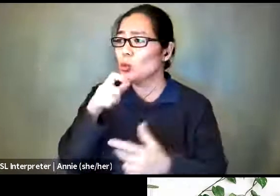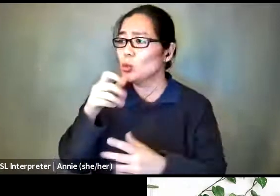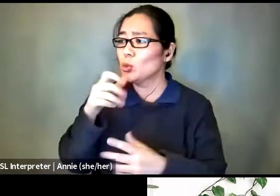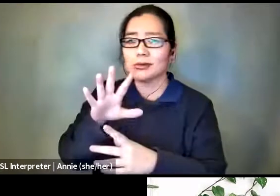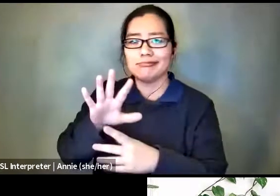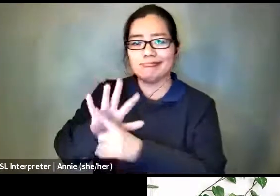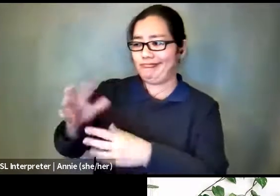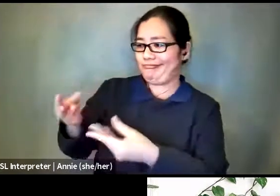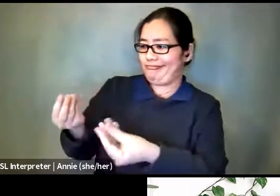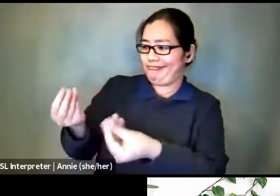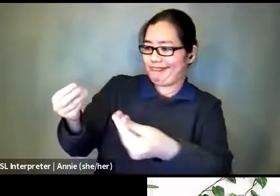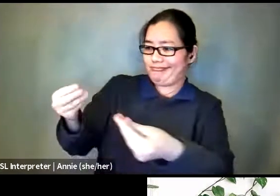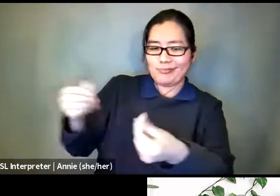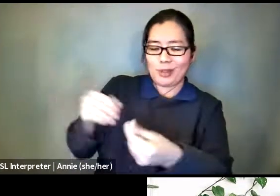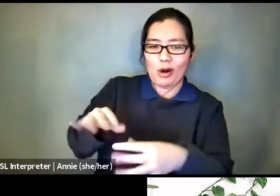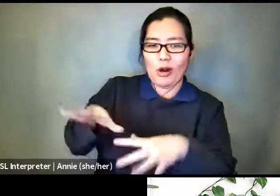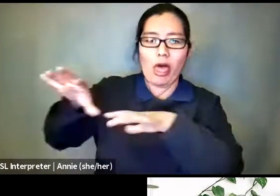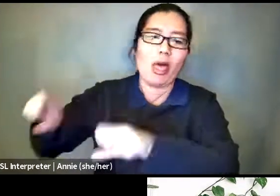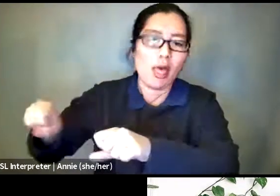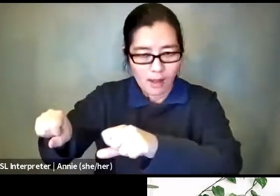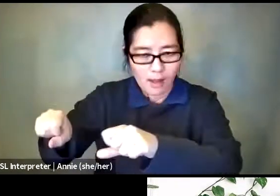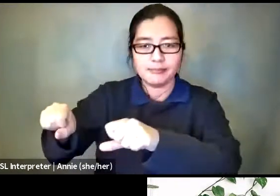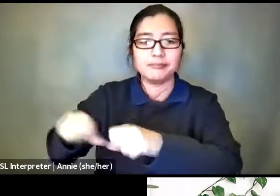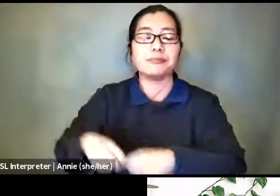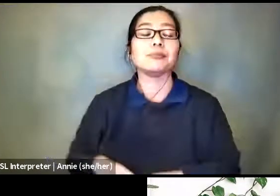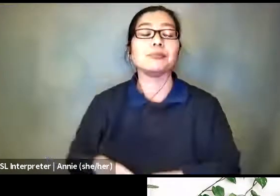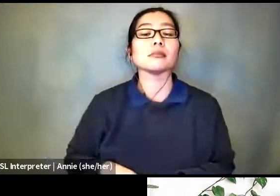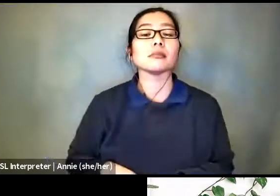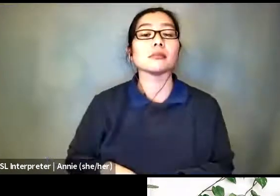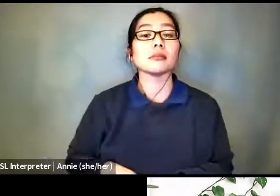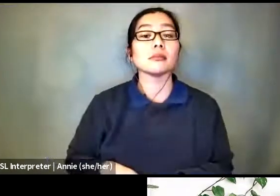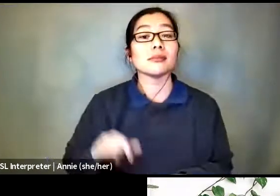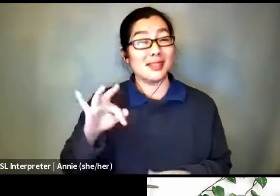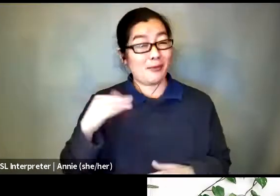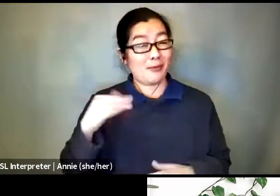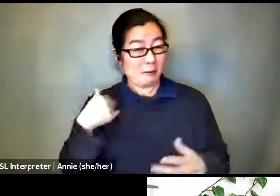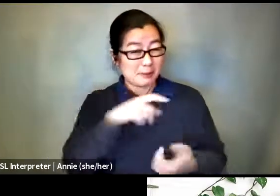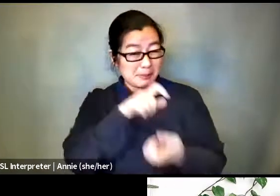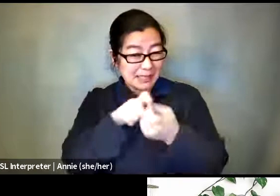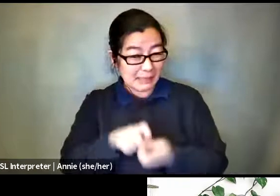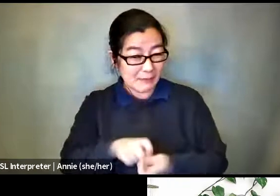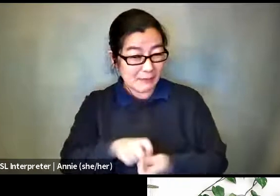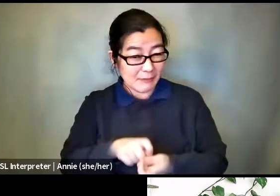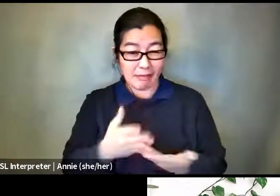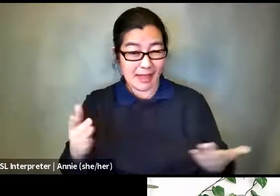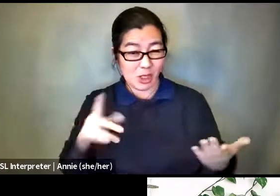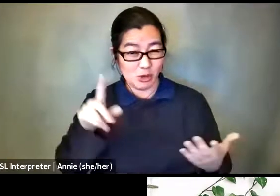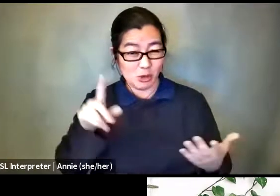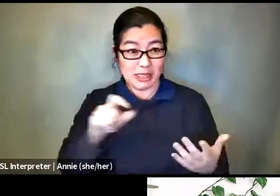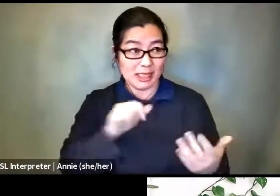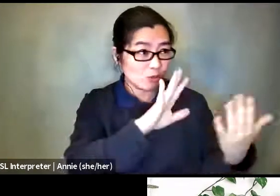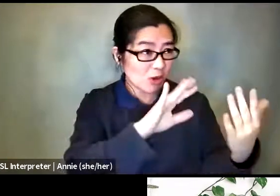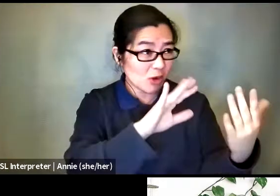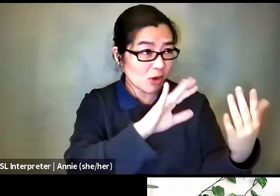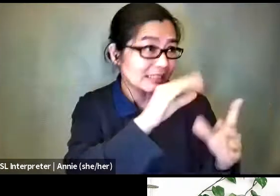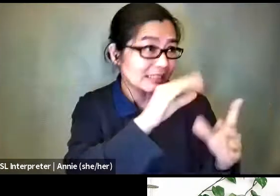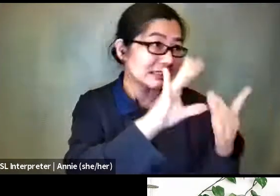anything else. If you have specific things that you want to make sure that we address, please just put them in the Q&A so we can find